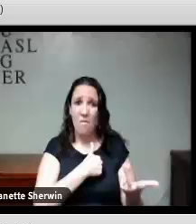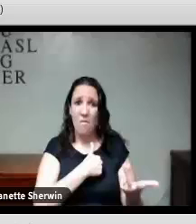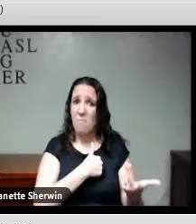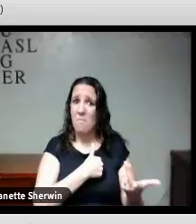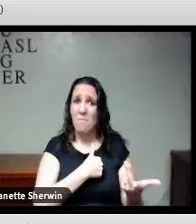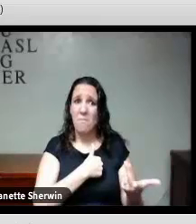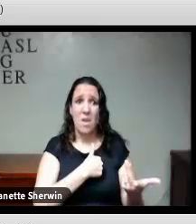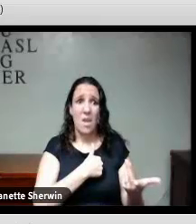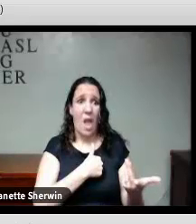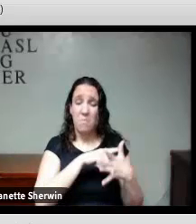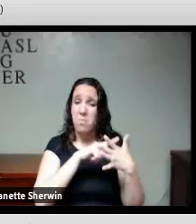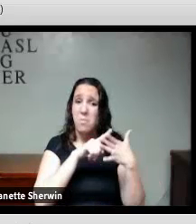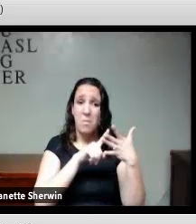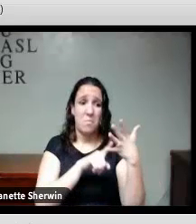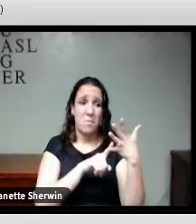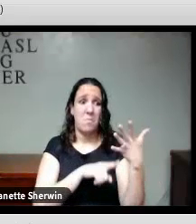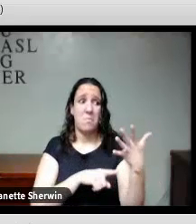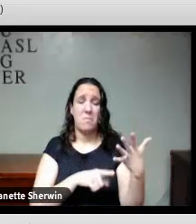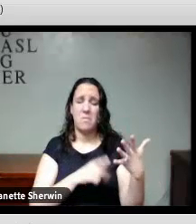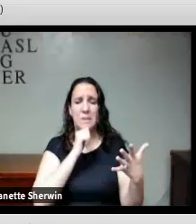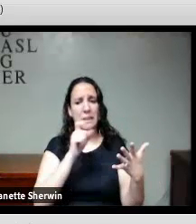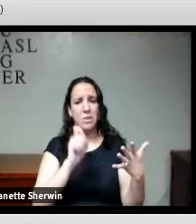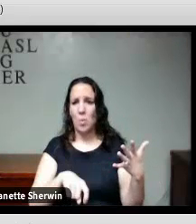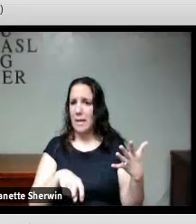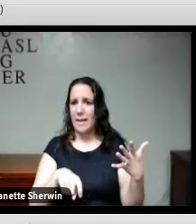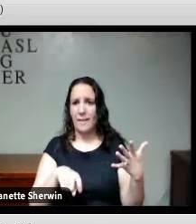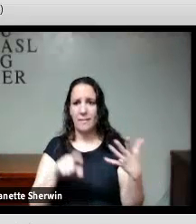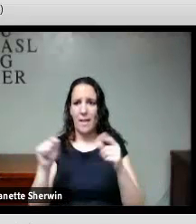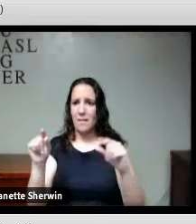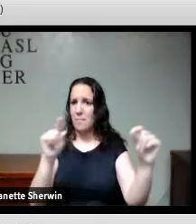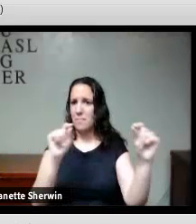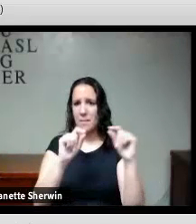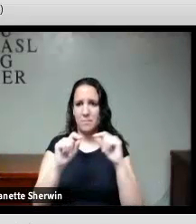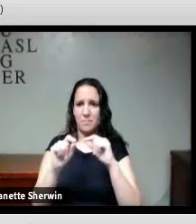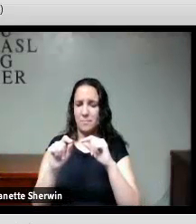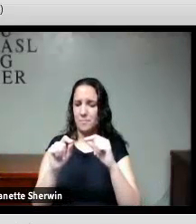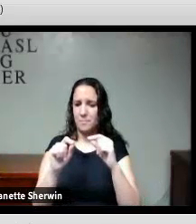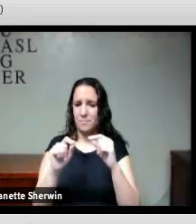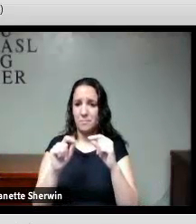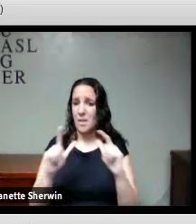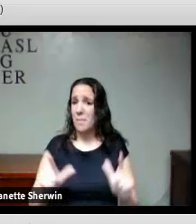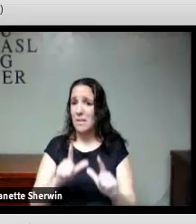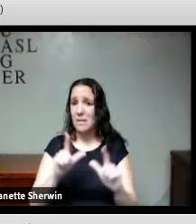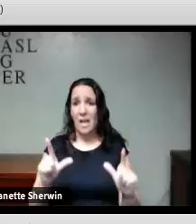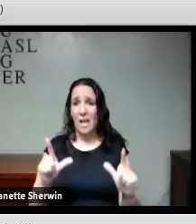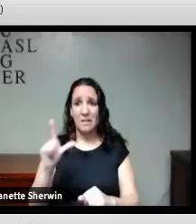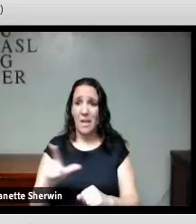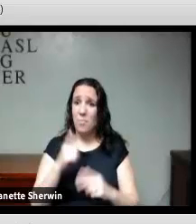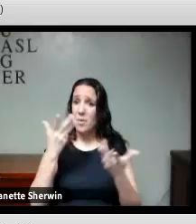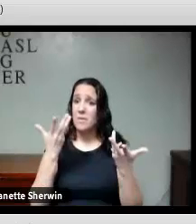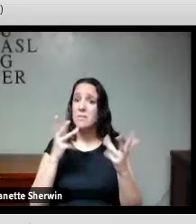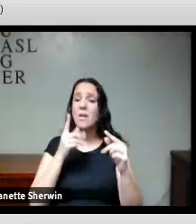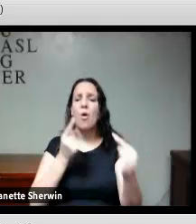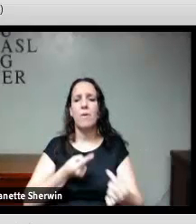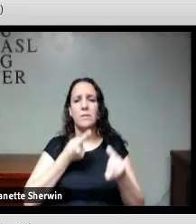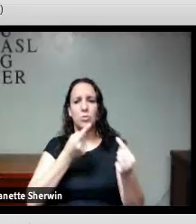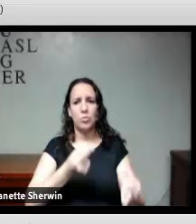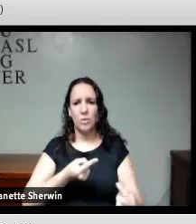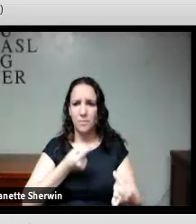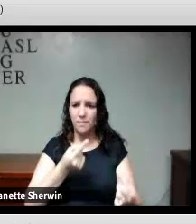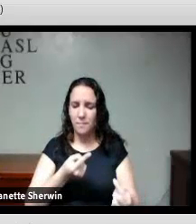all sorts of things. You don't need that out there. Libraries struggle enough these days to remain viable